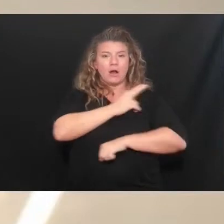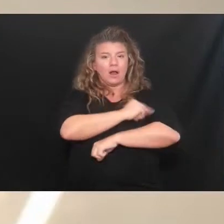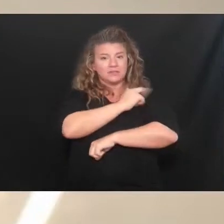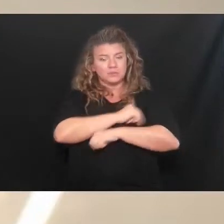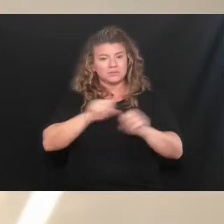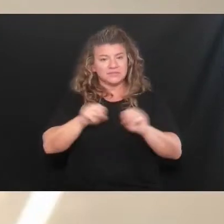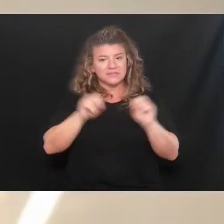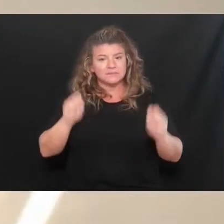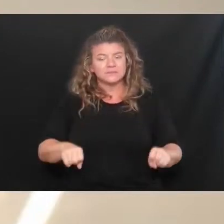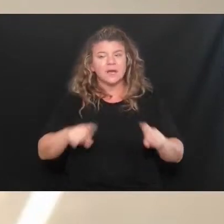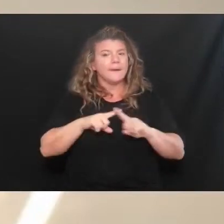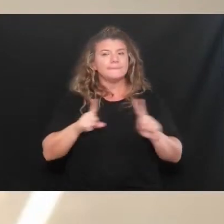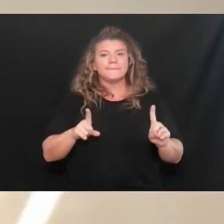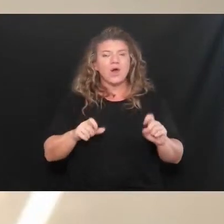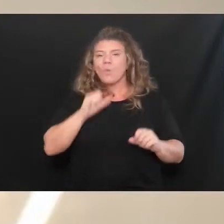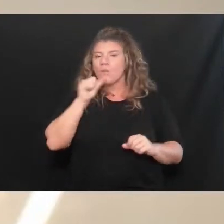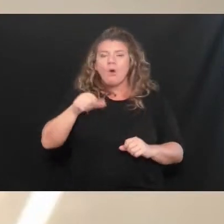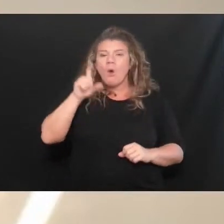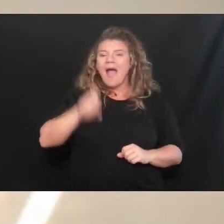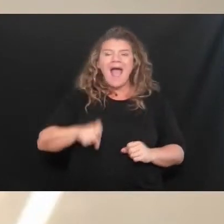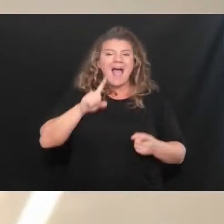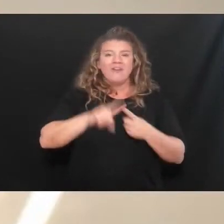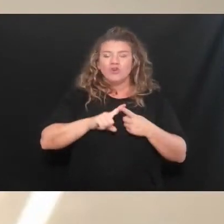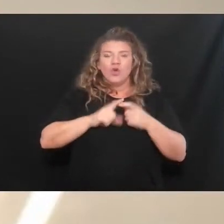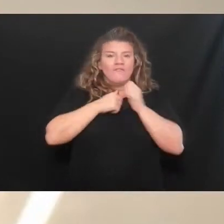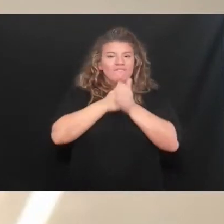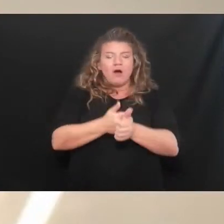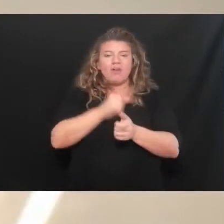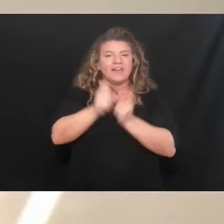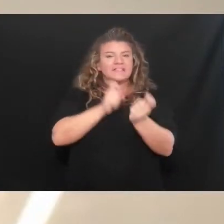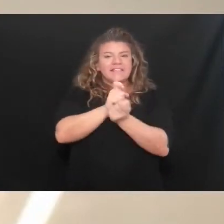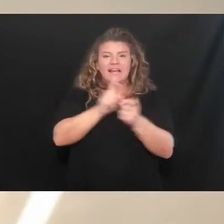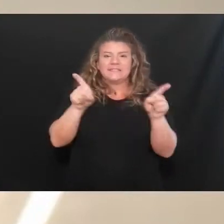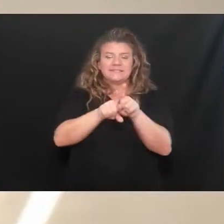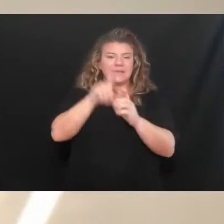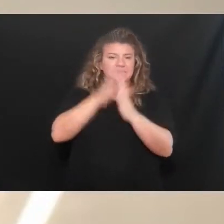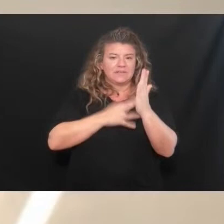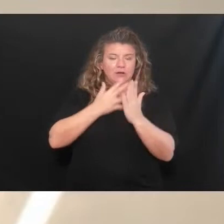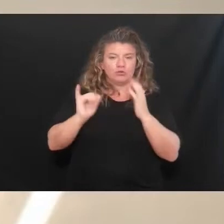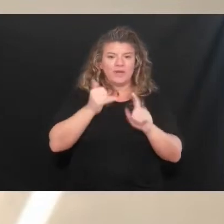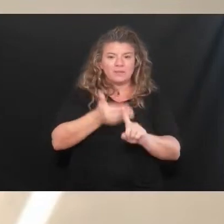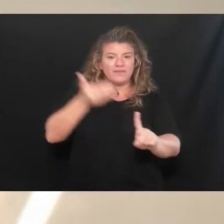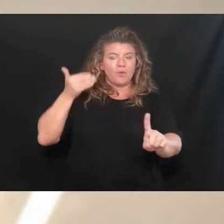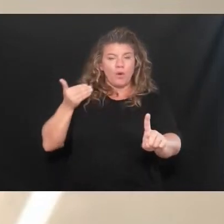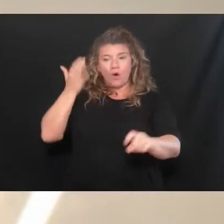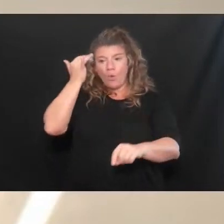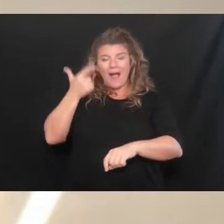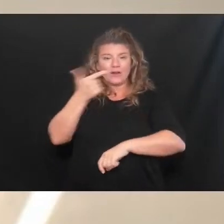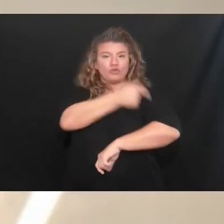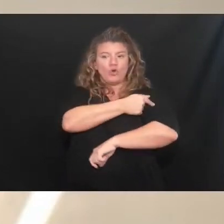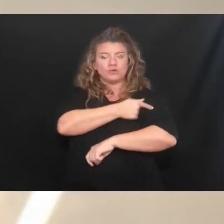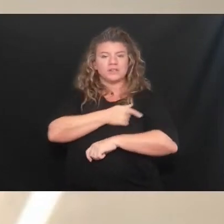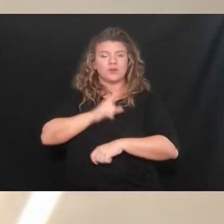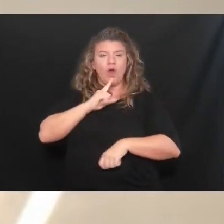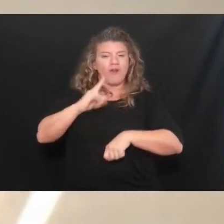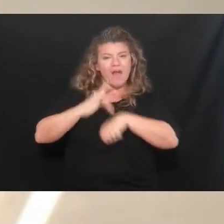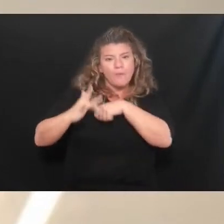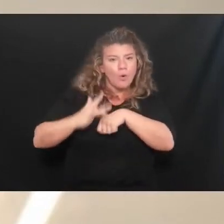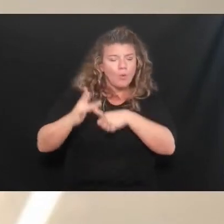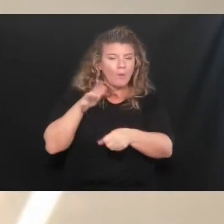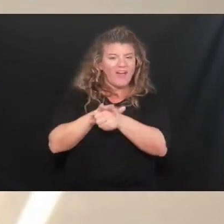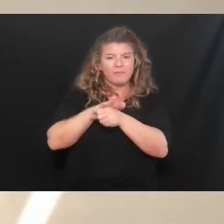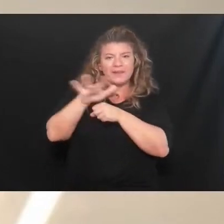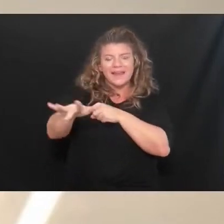system, but we will not have to tier like we did last time because doses are plentiful and available and we